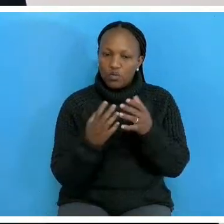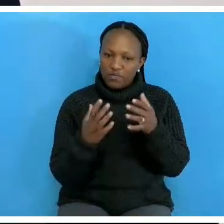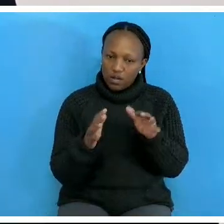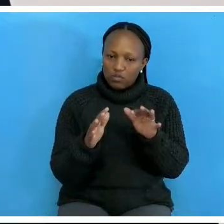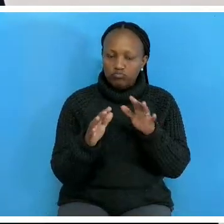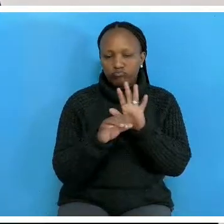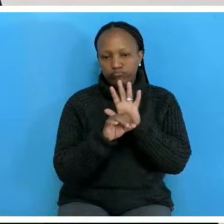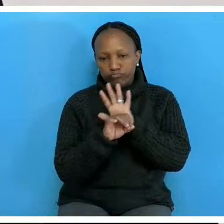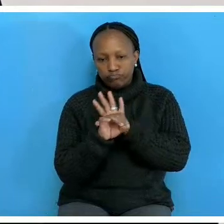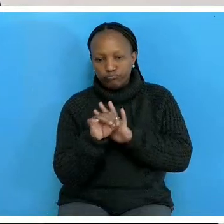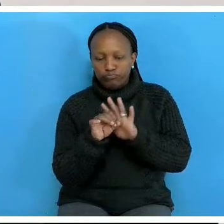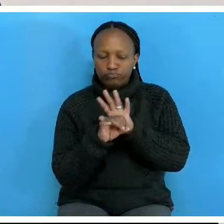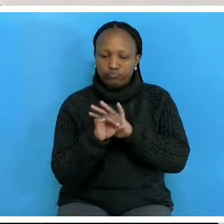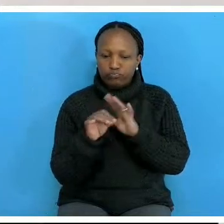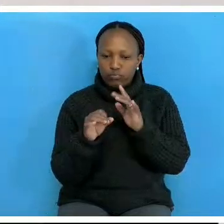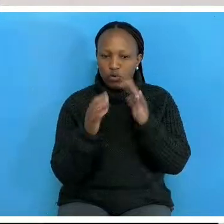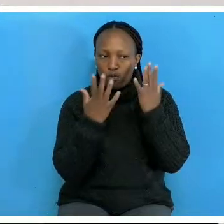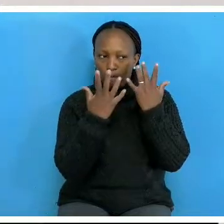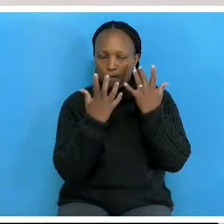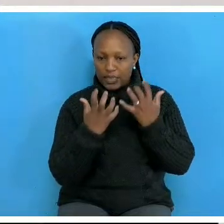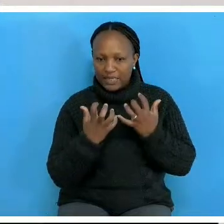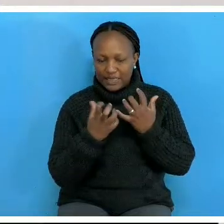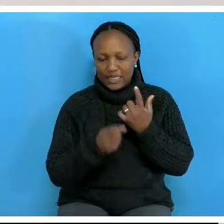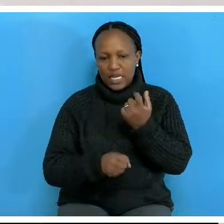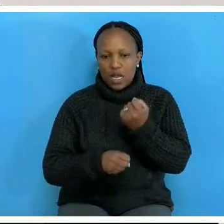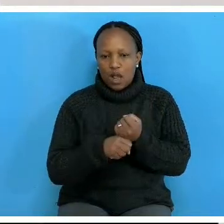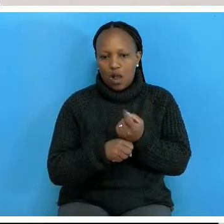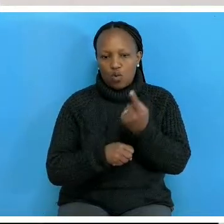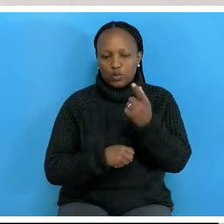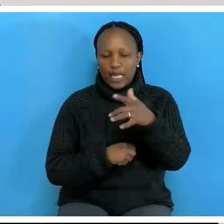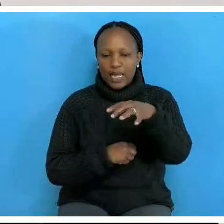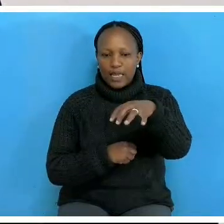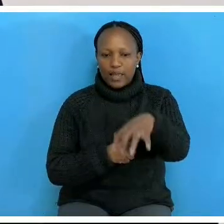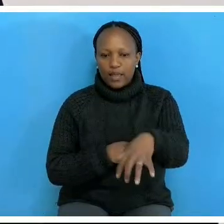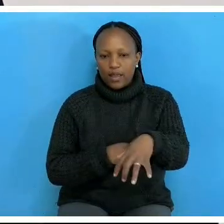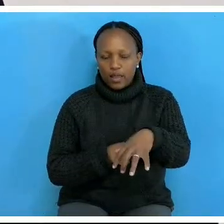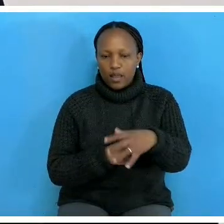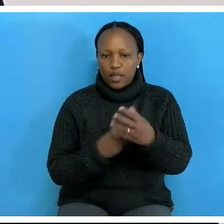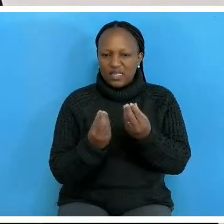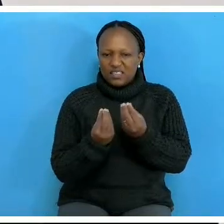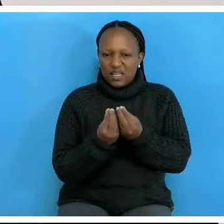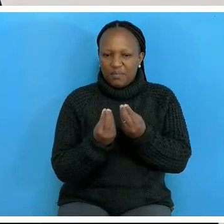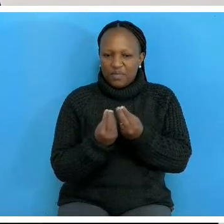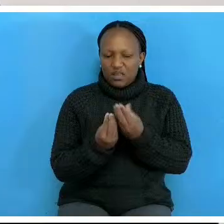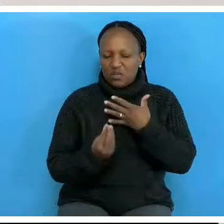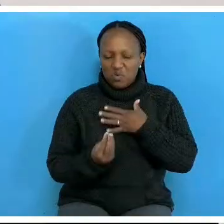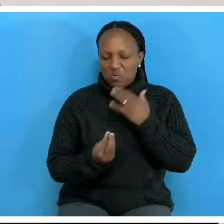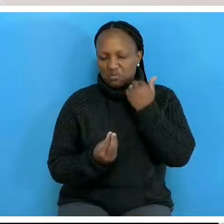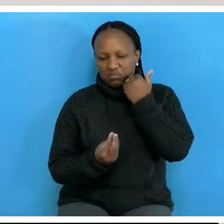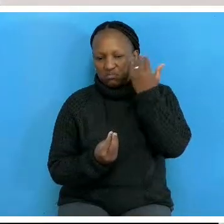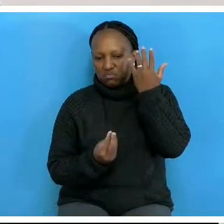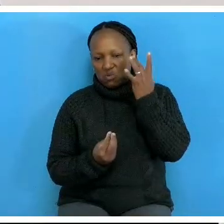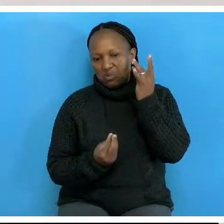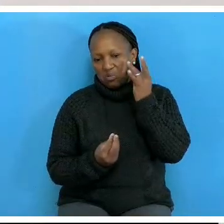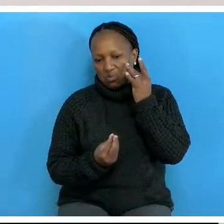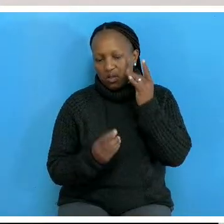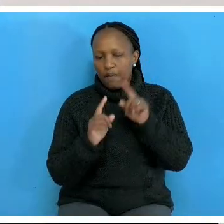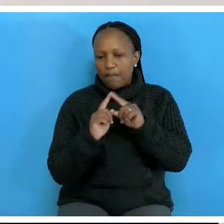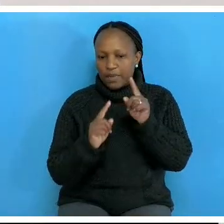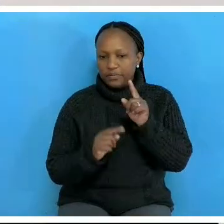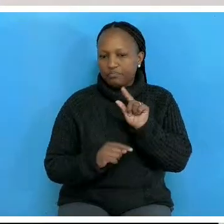view of the whole budget of Gauteng, which is not necessarily something that you wanted to hear, although it's